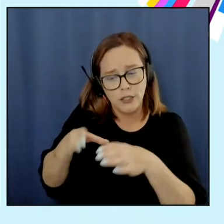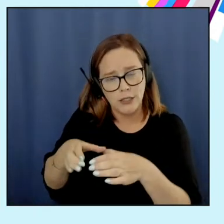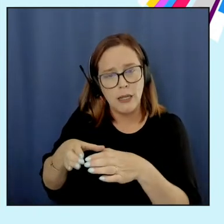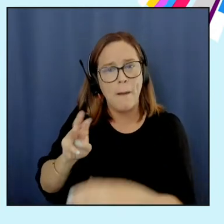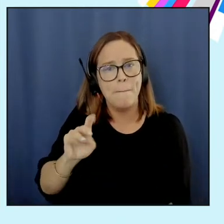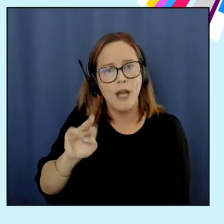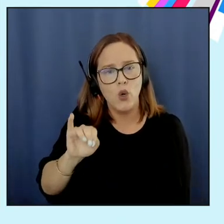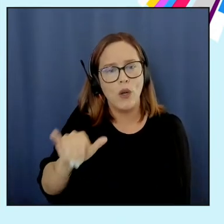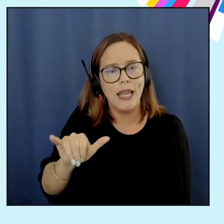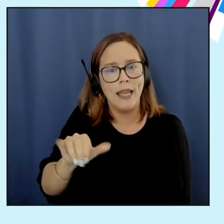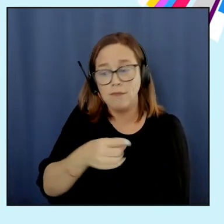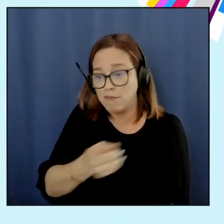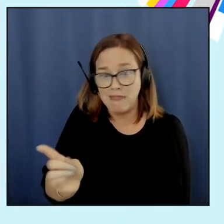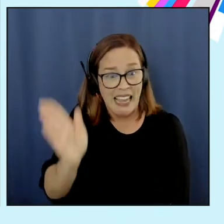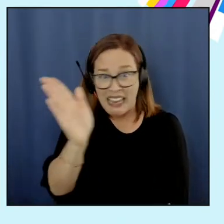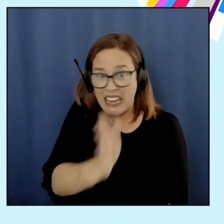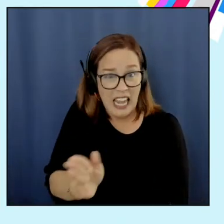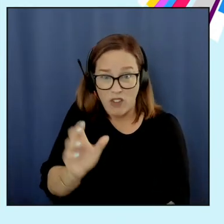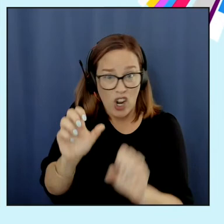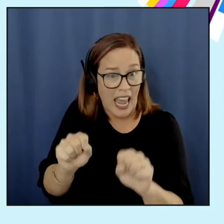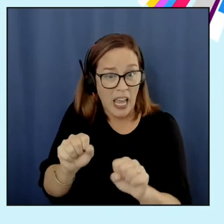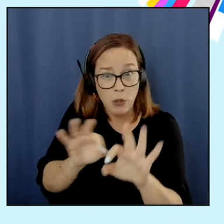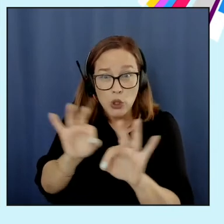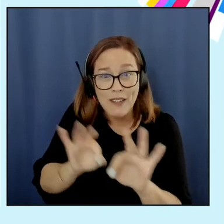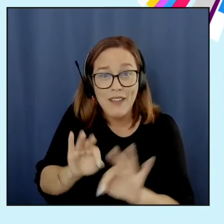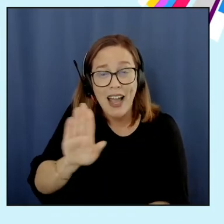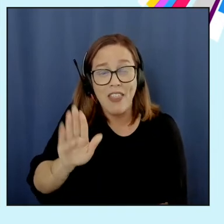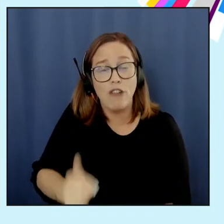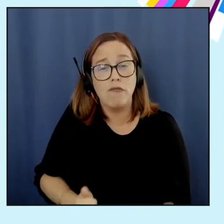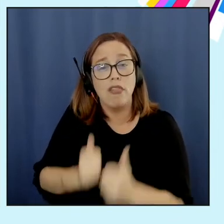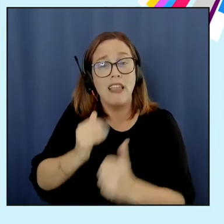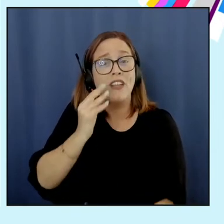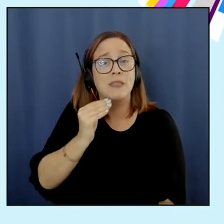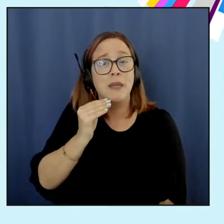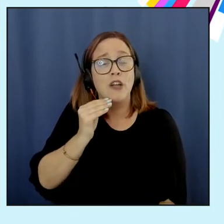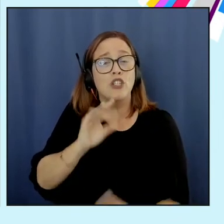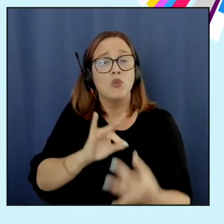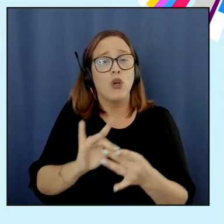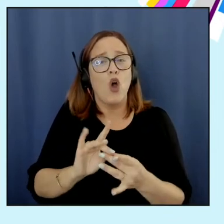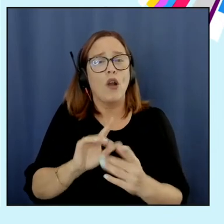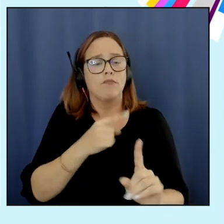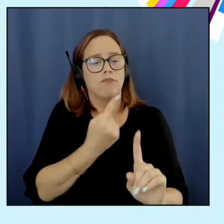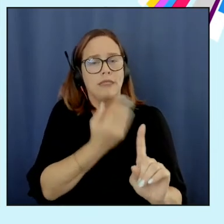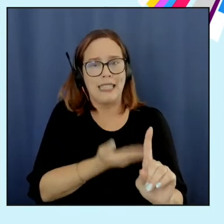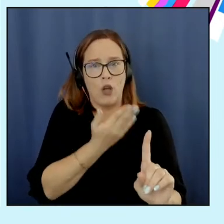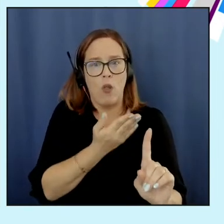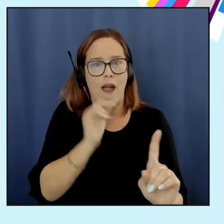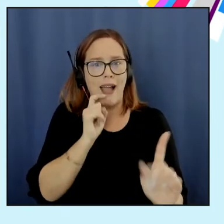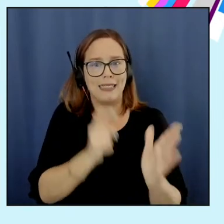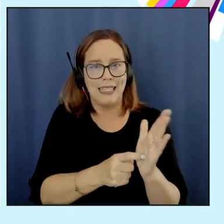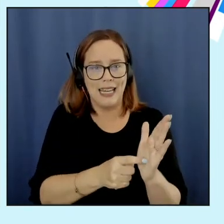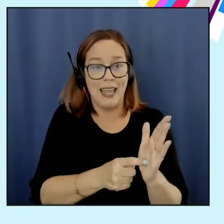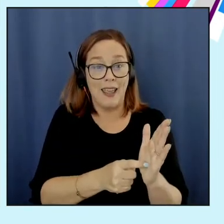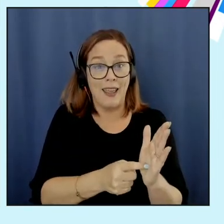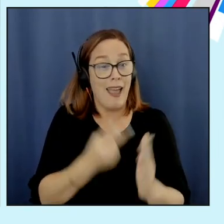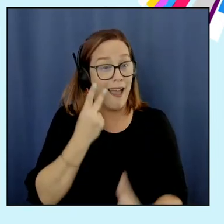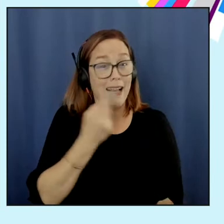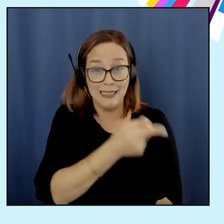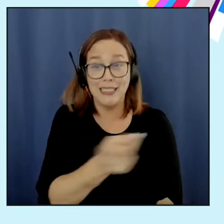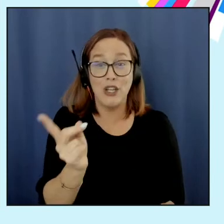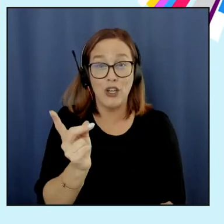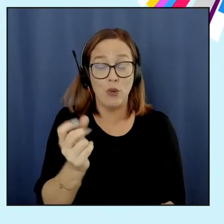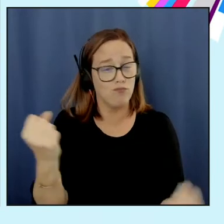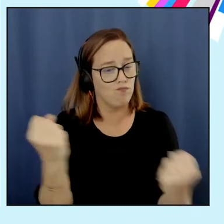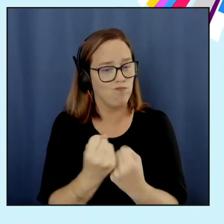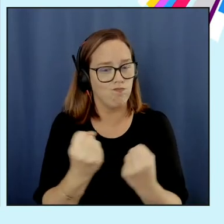to define their lived experiences in terms of a single identity. I see you, I stand with you, and I'm honored to be